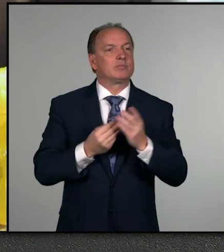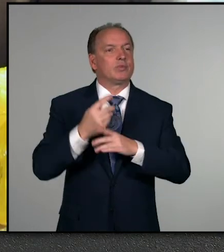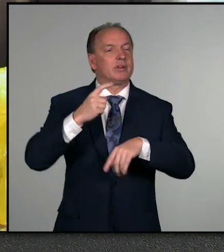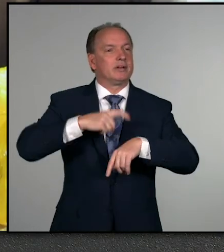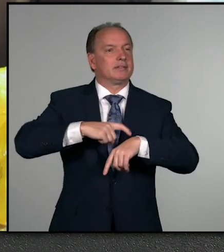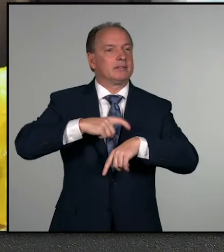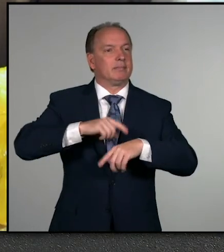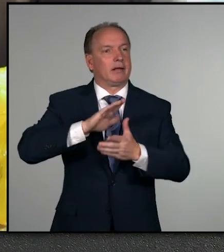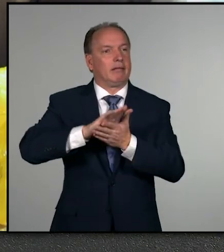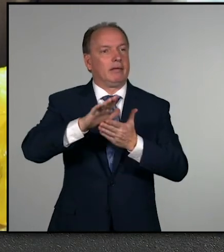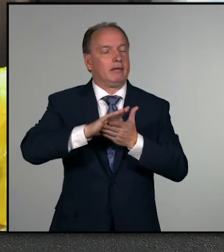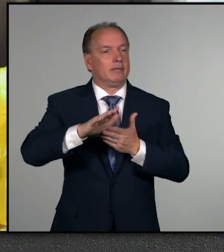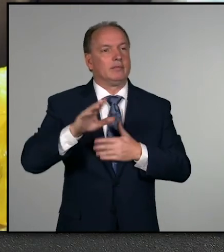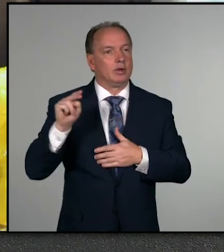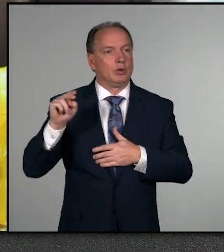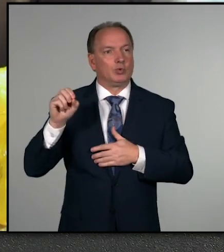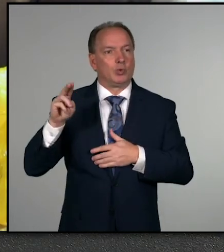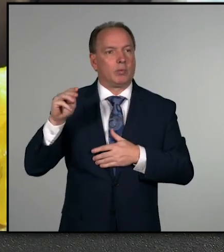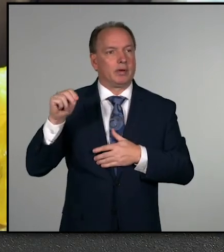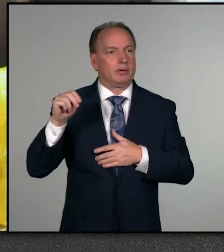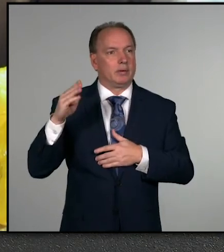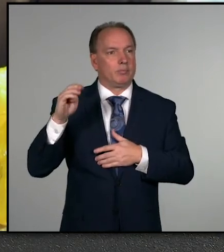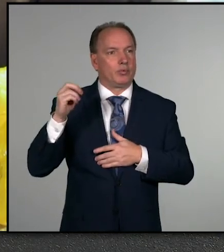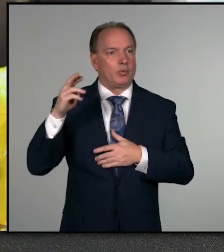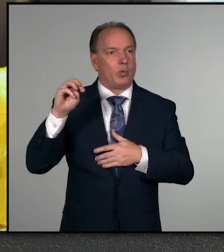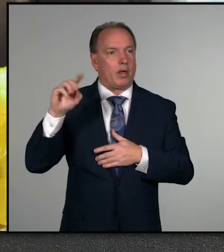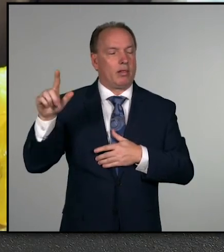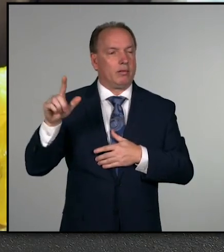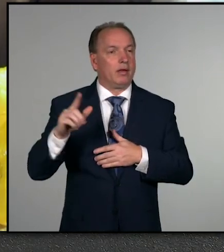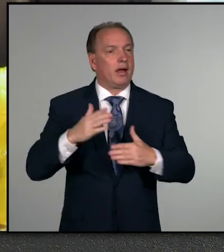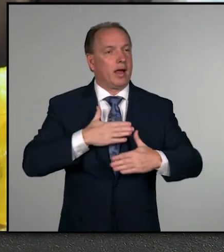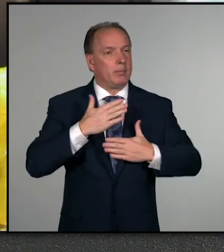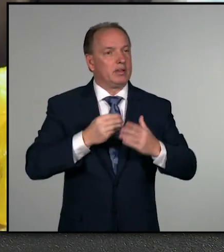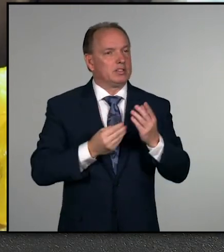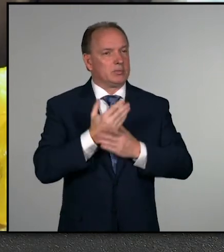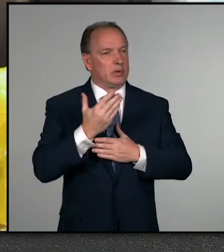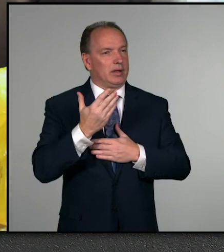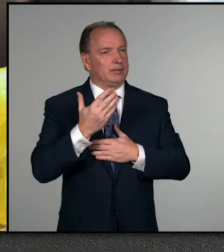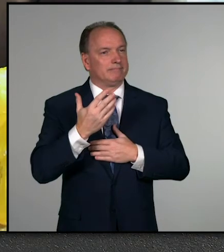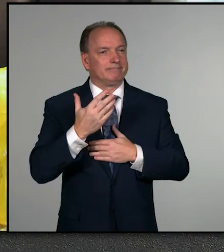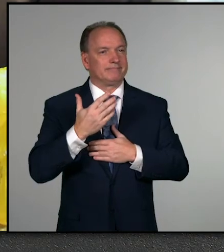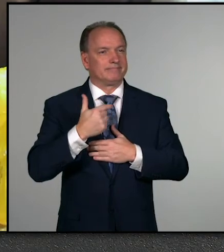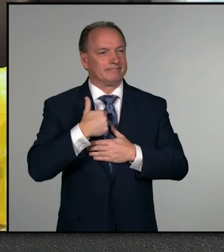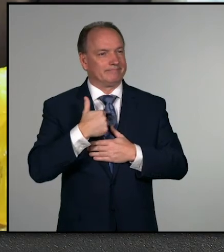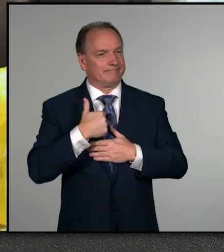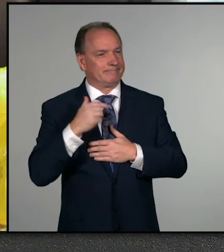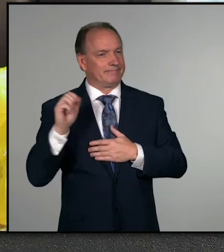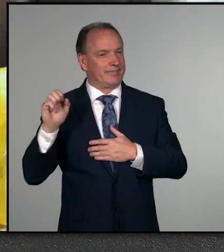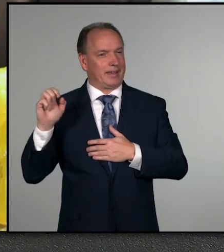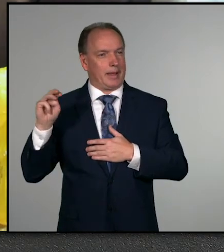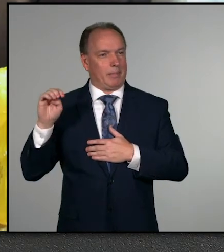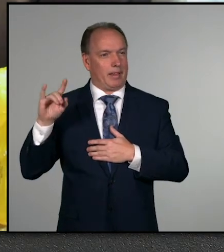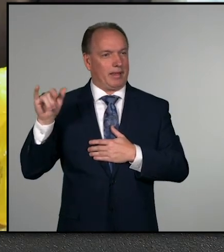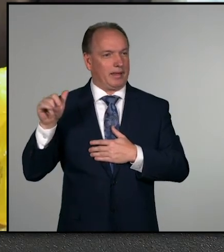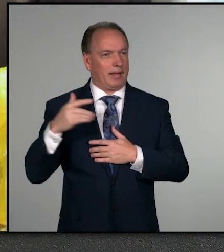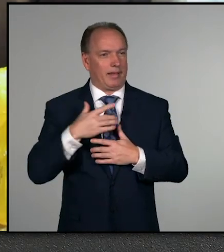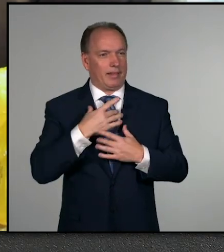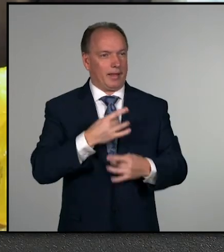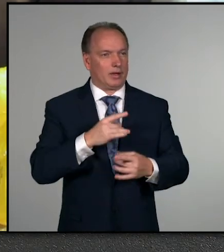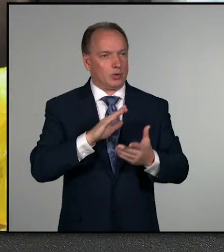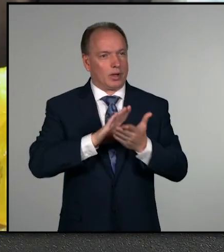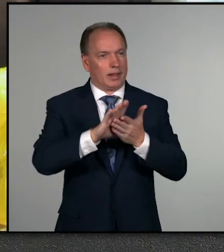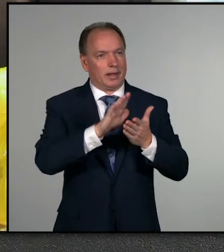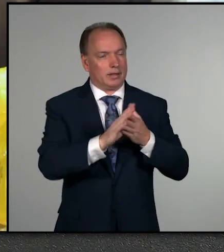Cleanup by Norman Bridwell. Happy spring, I'm Emily Elizabeth. At our house, it's time for spring